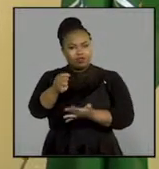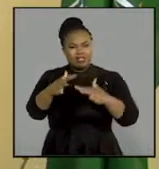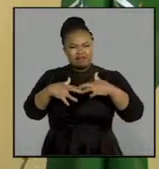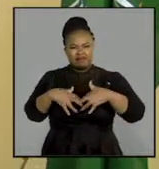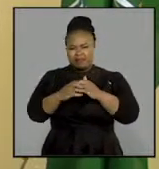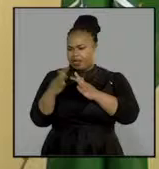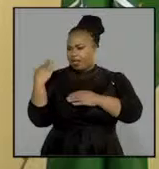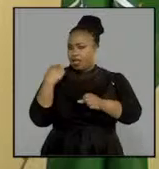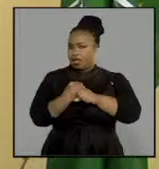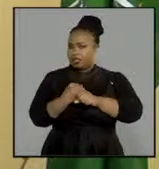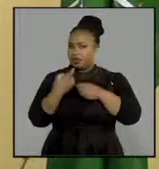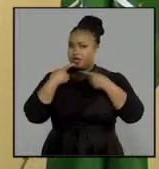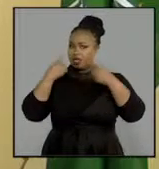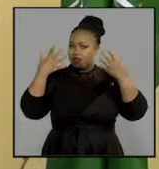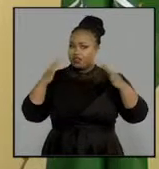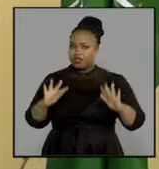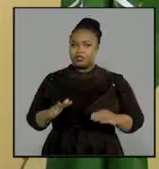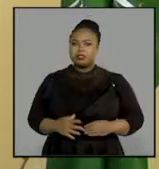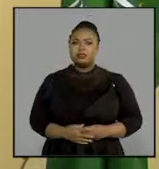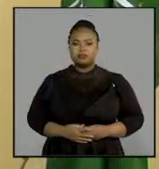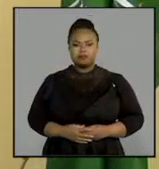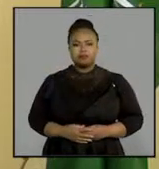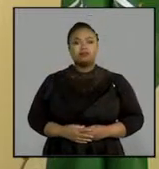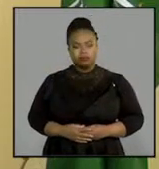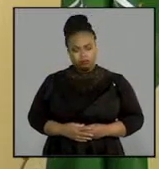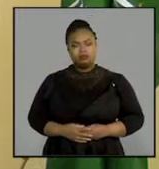we implemented last year